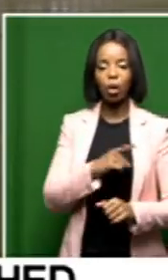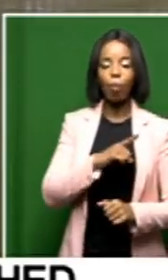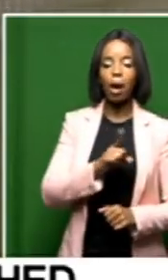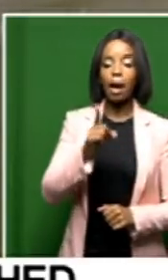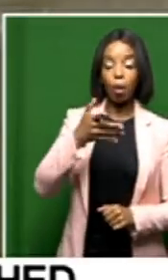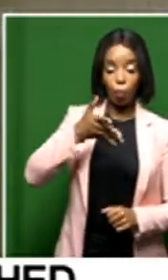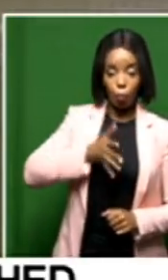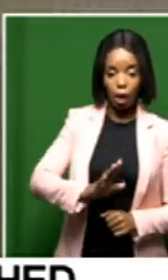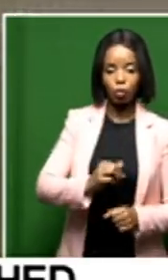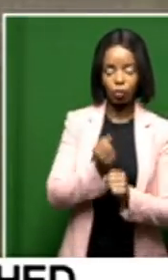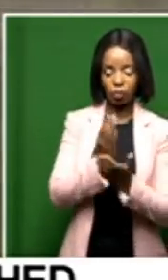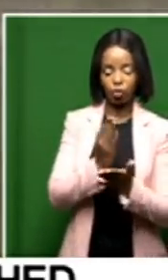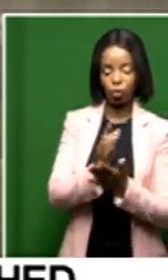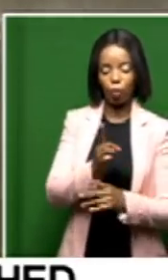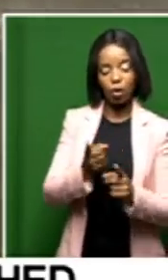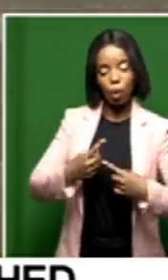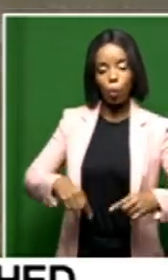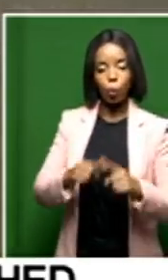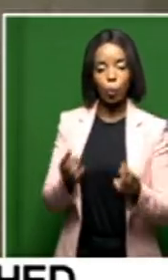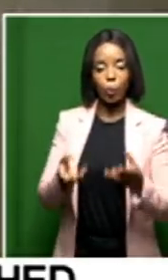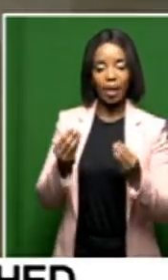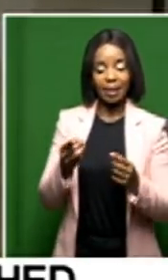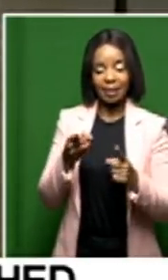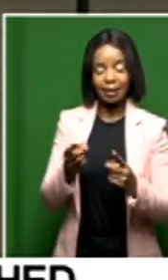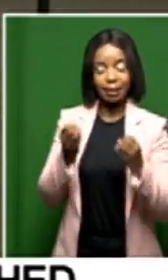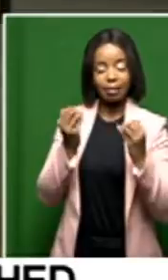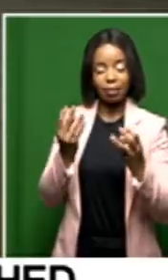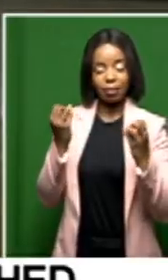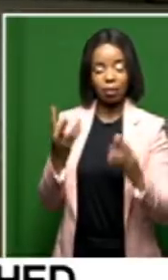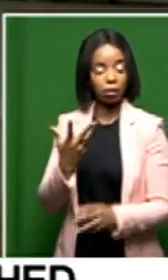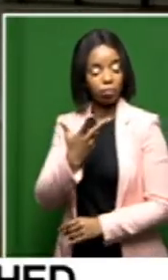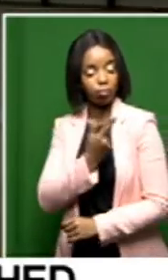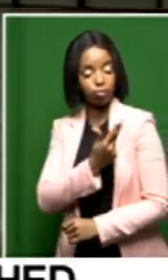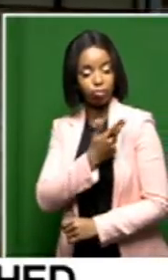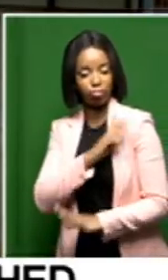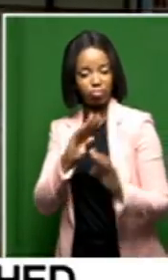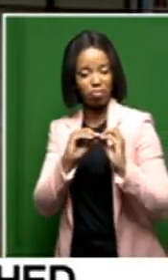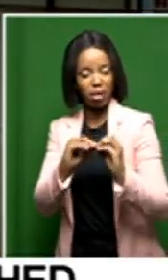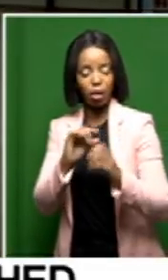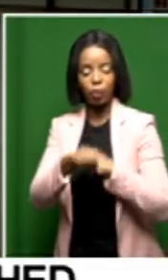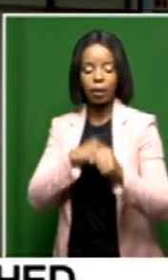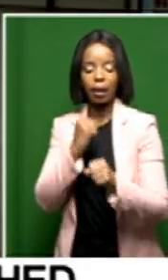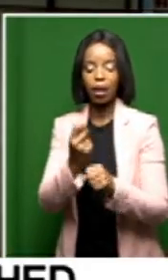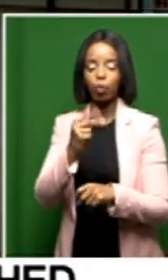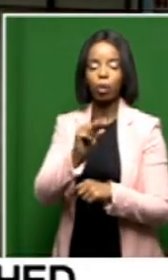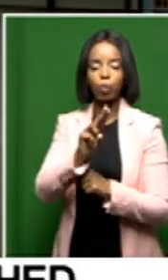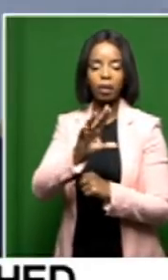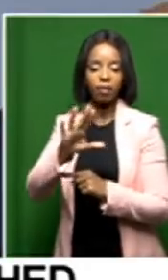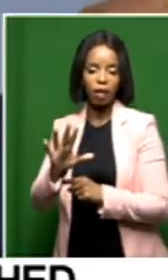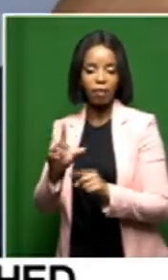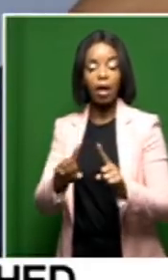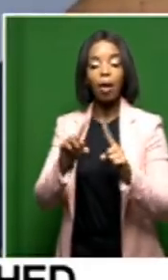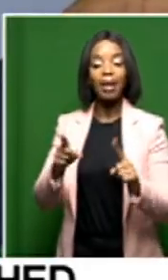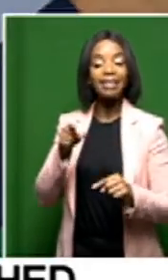ensure that we do get these doses, 1 billion doses by 2025. But obviously once this all gets started, when will we